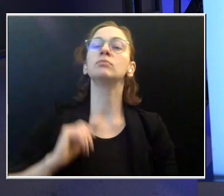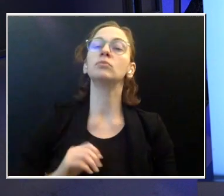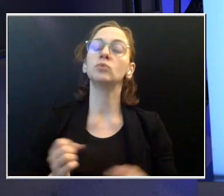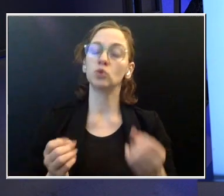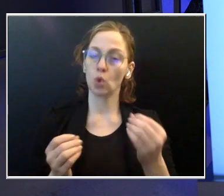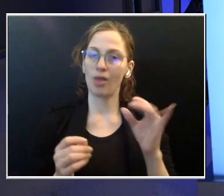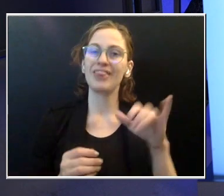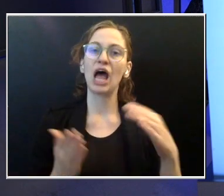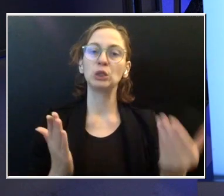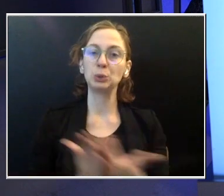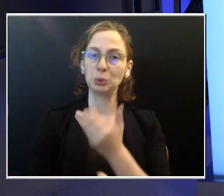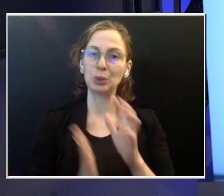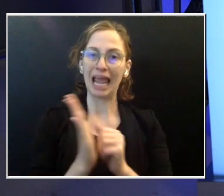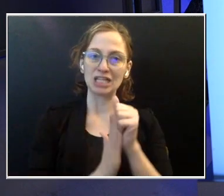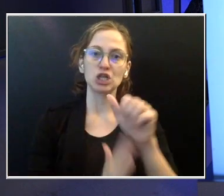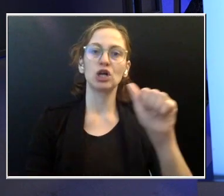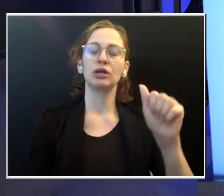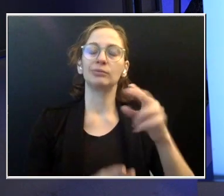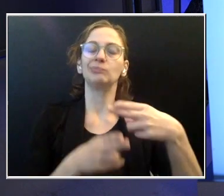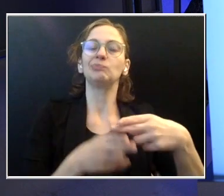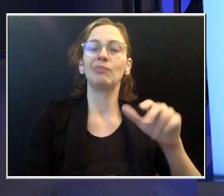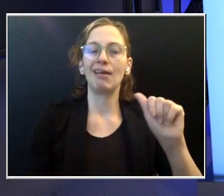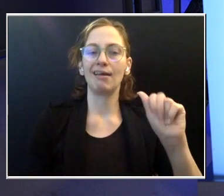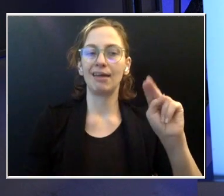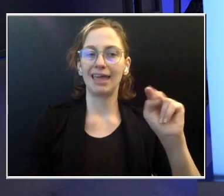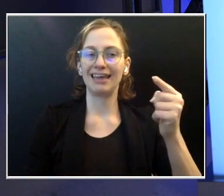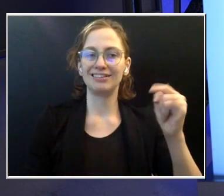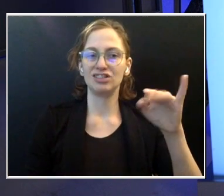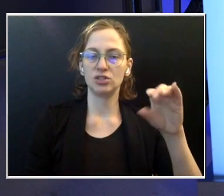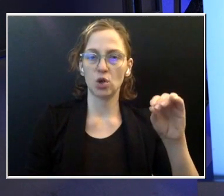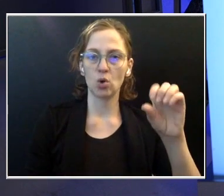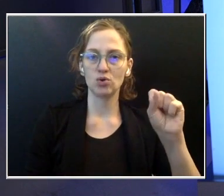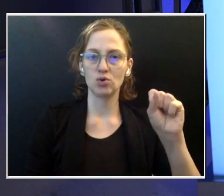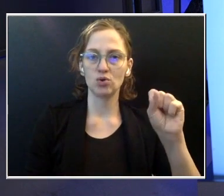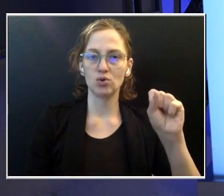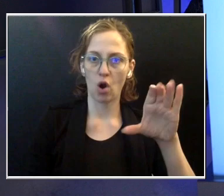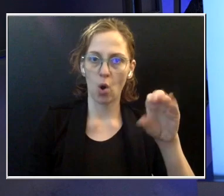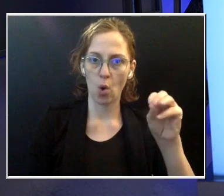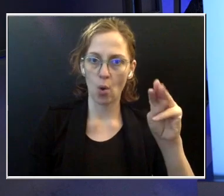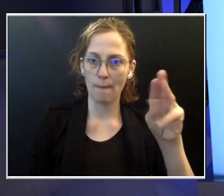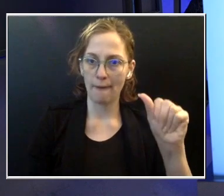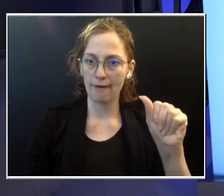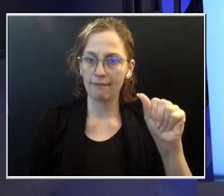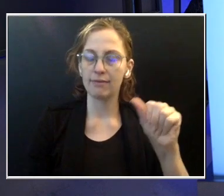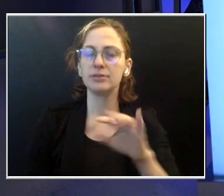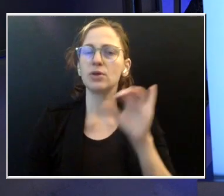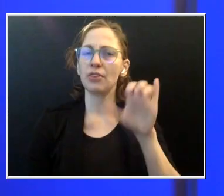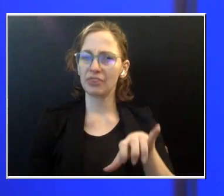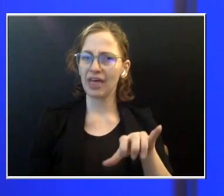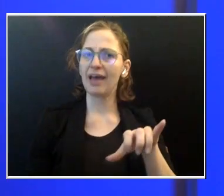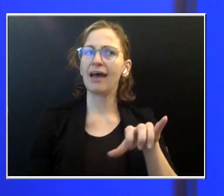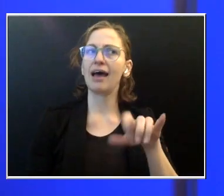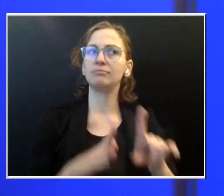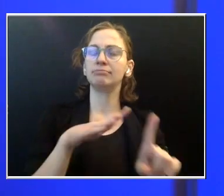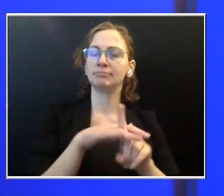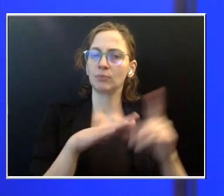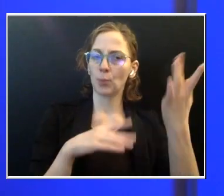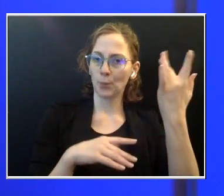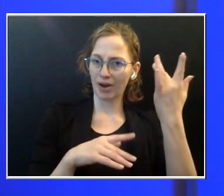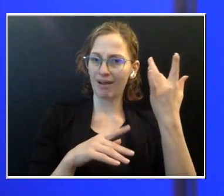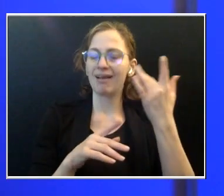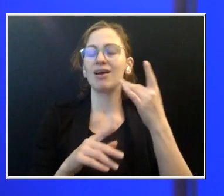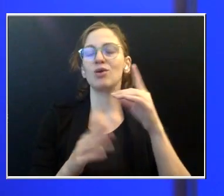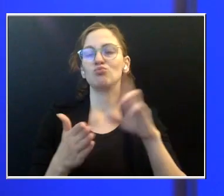case, it was caused by the radiation from her first treatment. Tell us a little bit about that. Sure. So we have known for a very